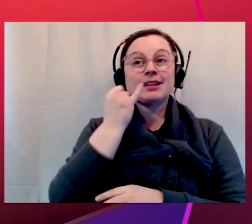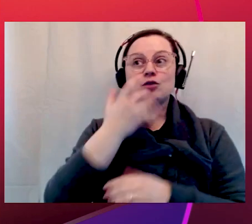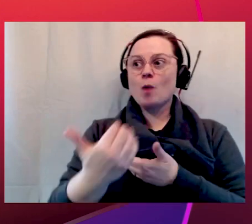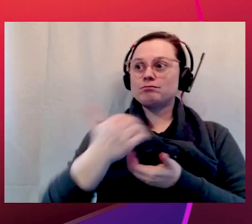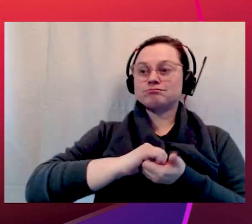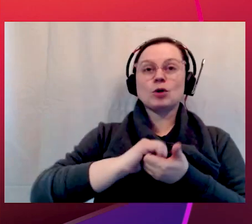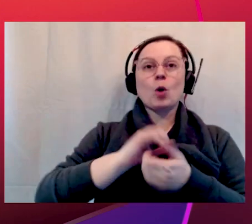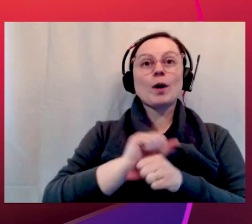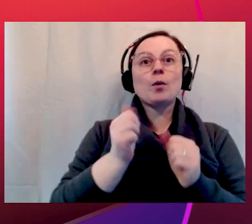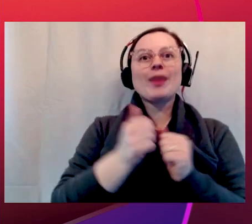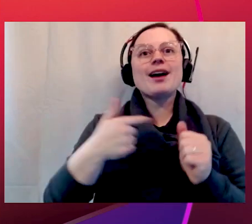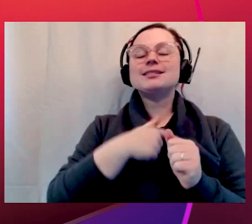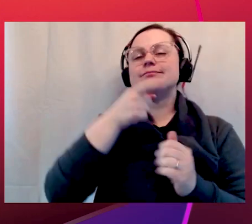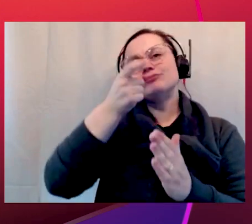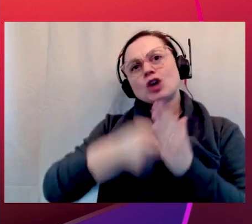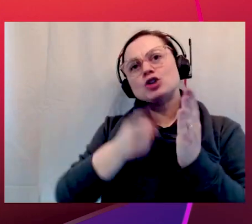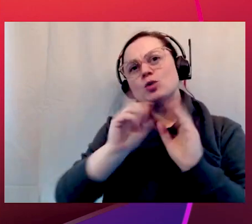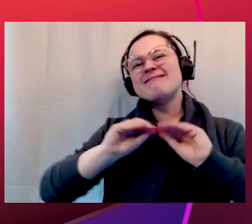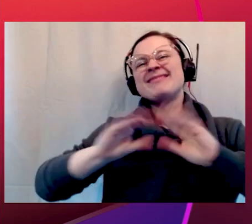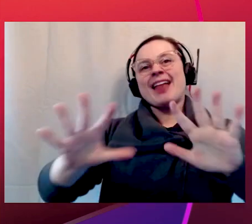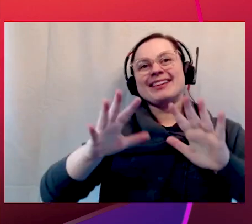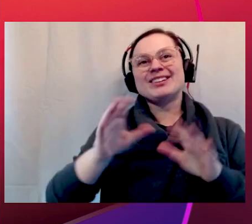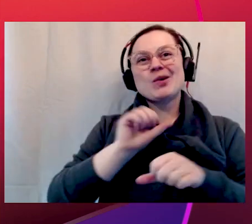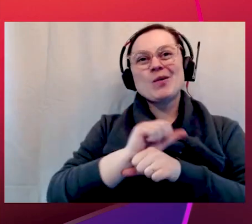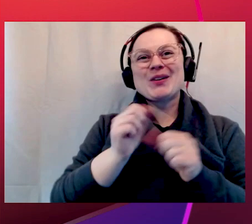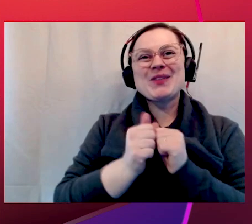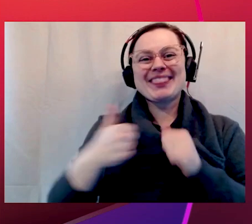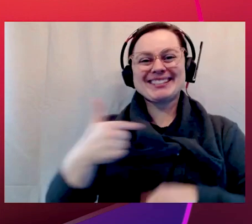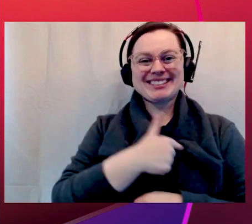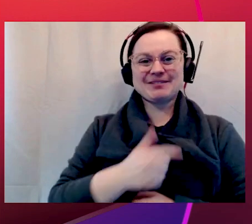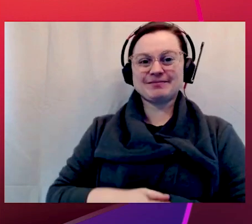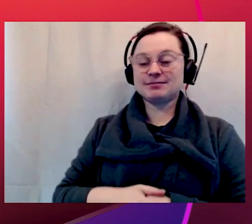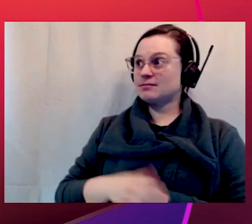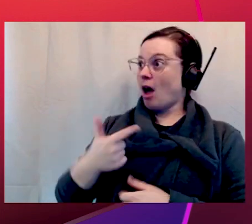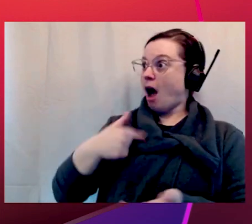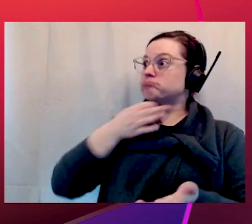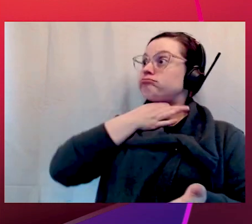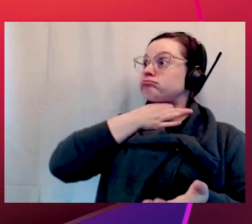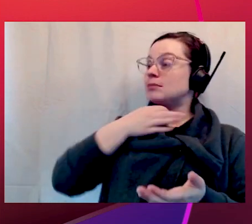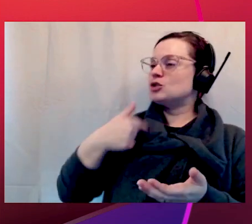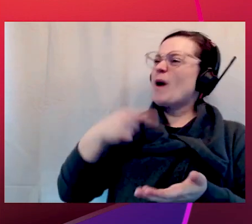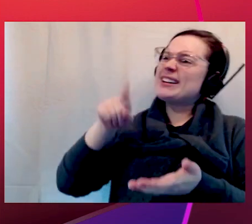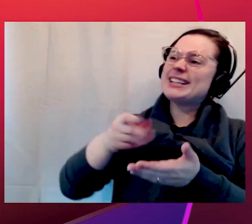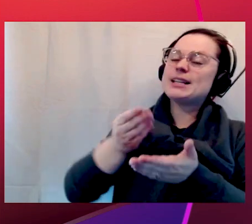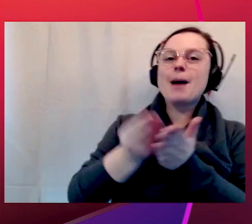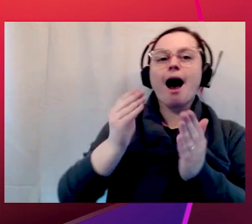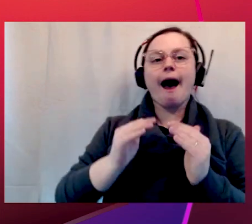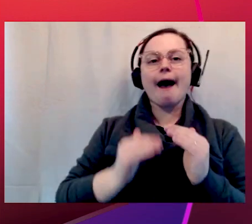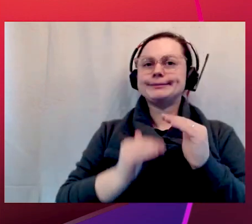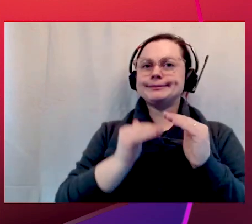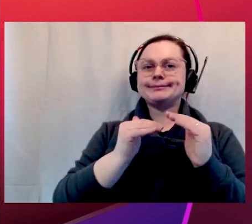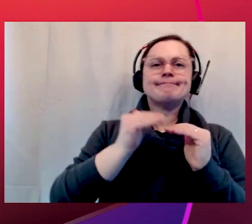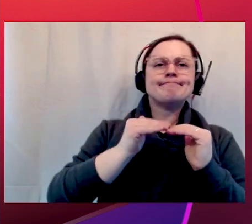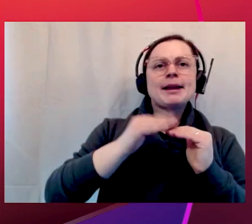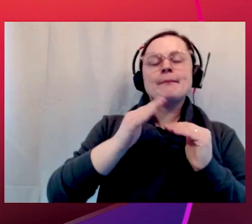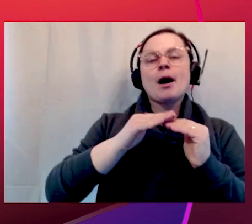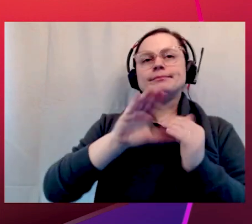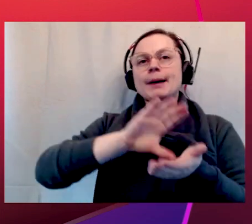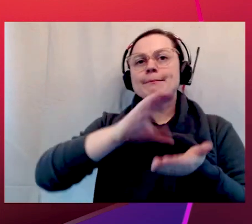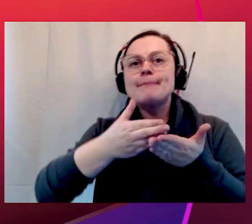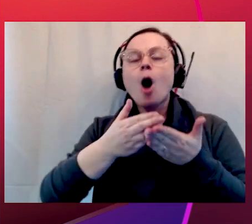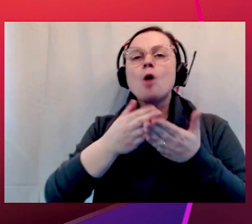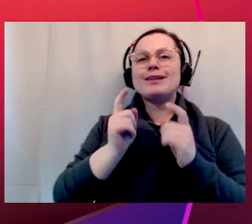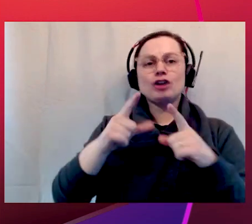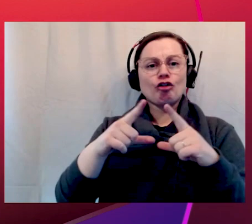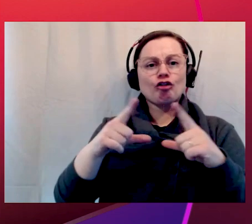charge any cost to work with us. I was going to ask, you know, is there like a, I have to purchase X amount of gift cards to do